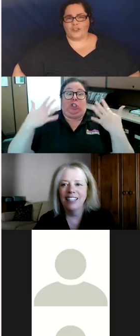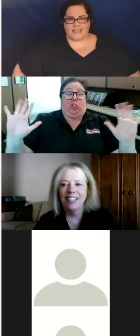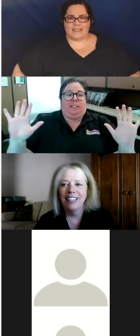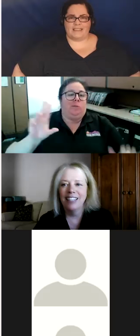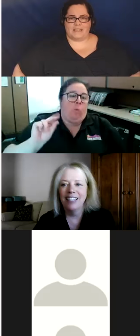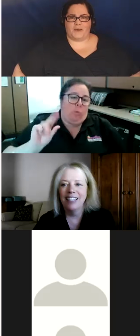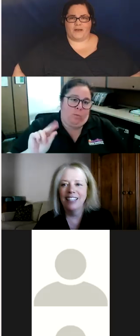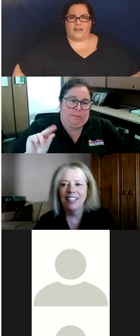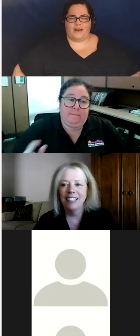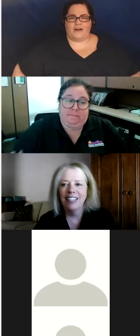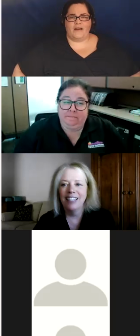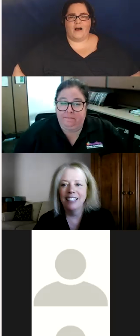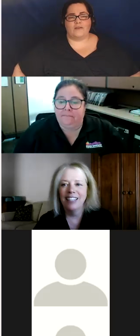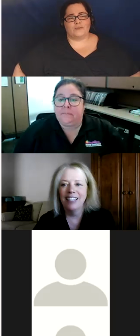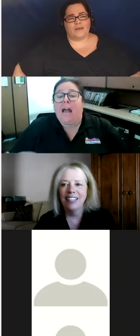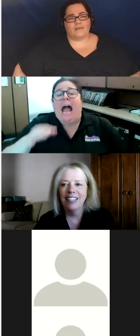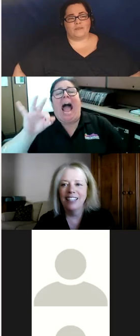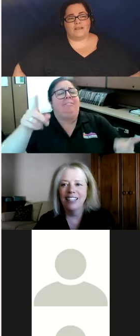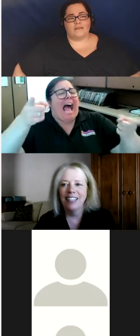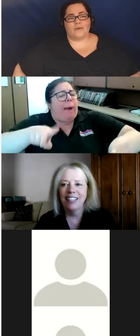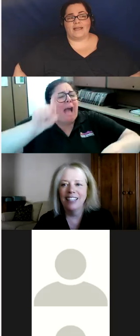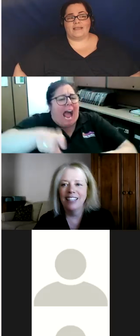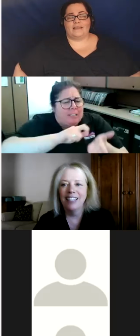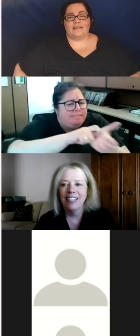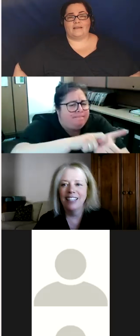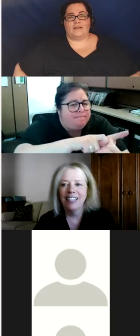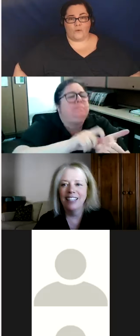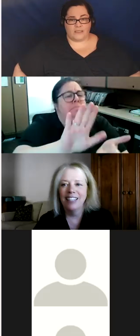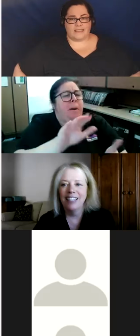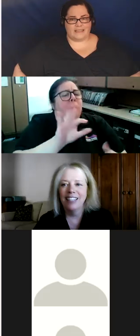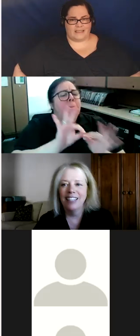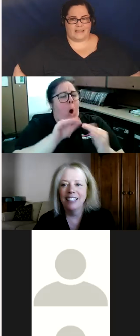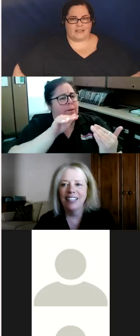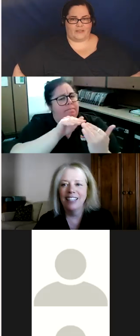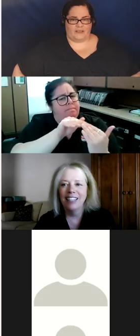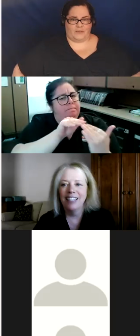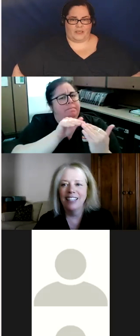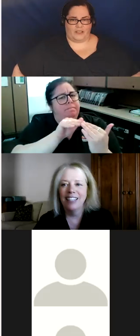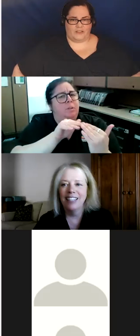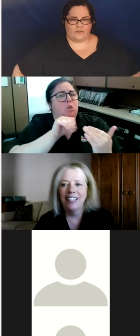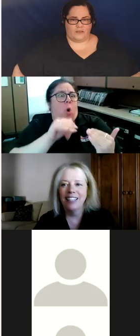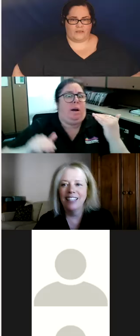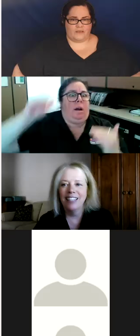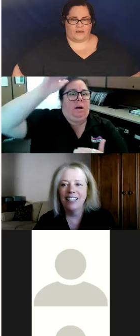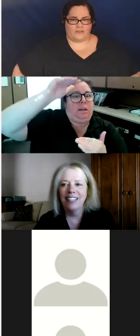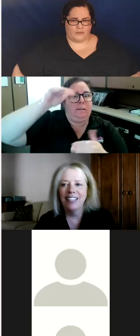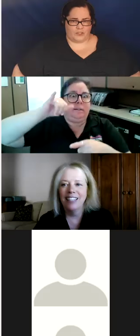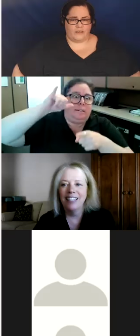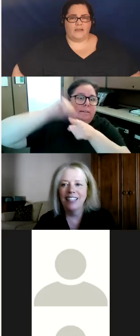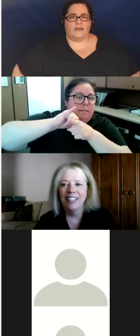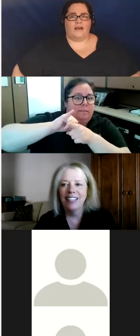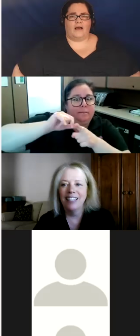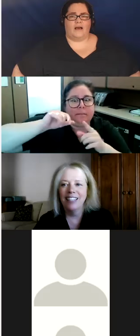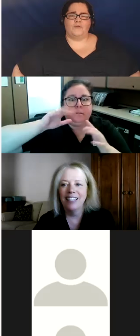So you're going to see a disparity there. Also, writing notes isn't necessarily a communication